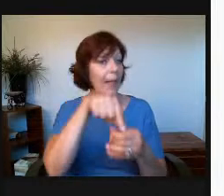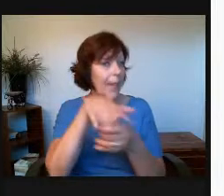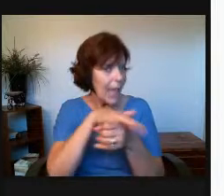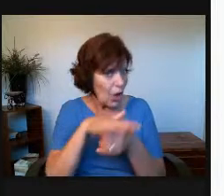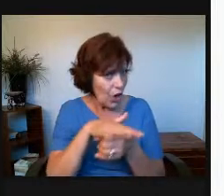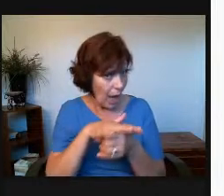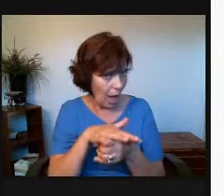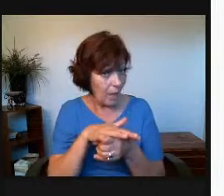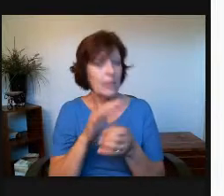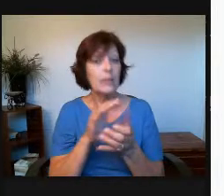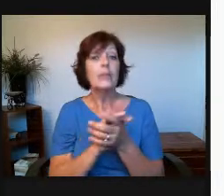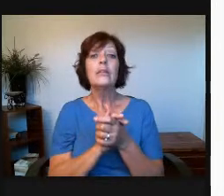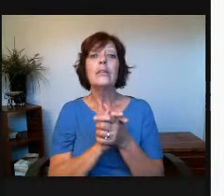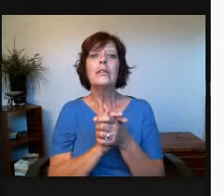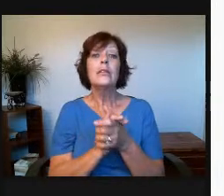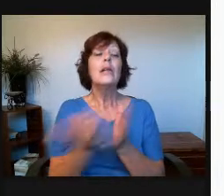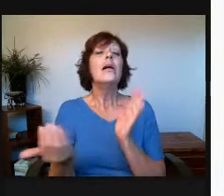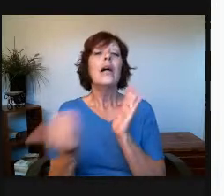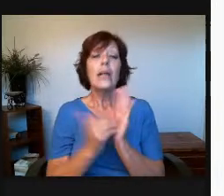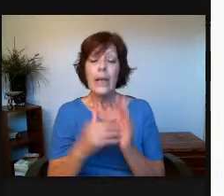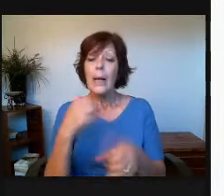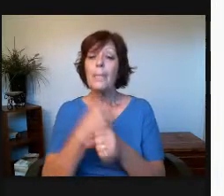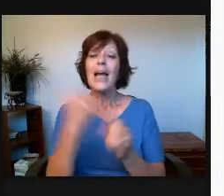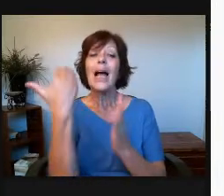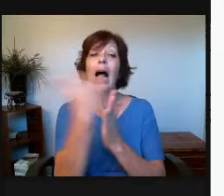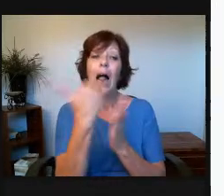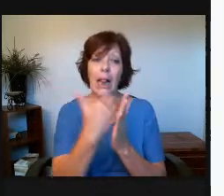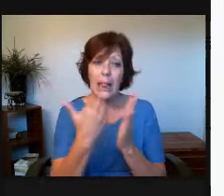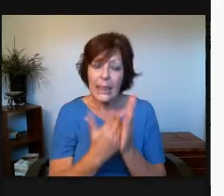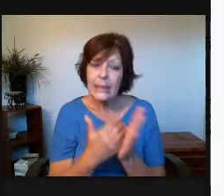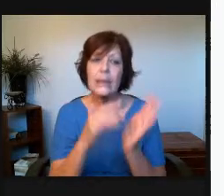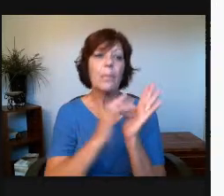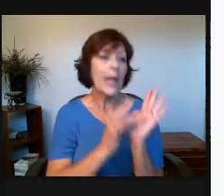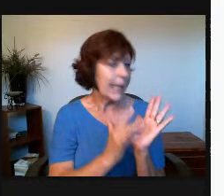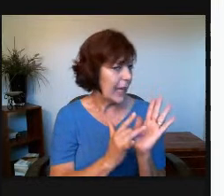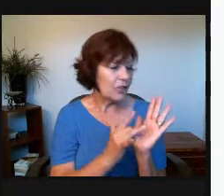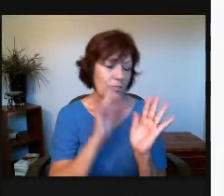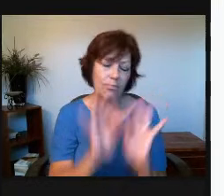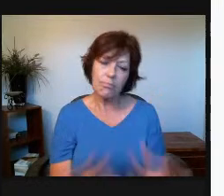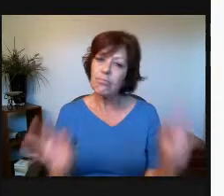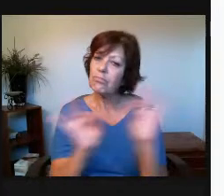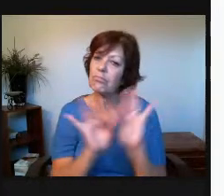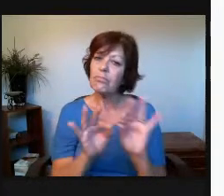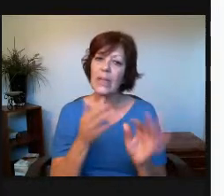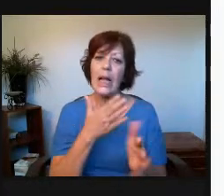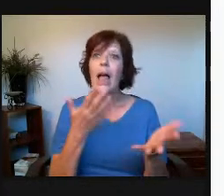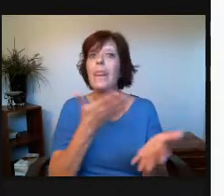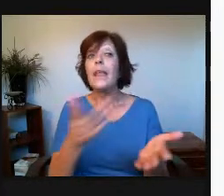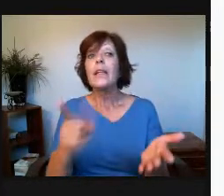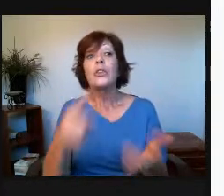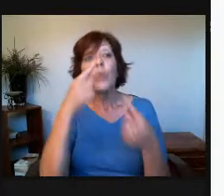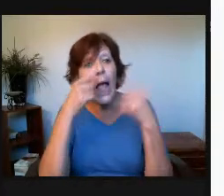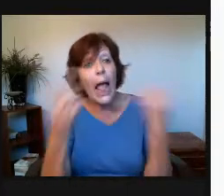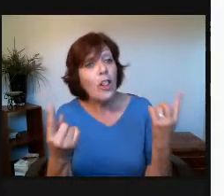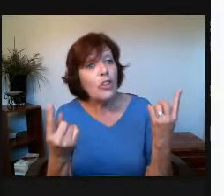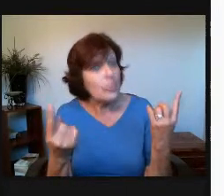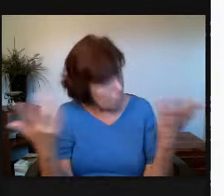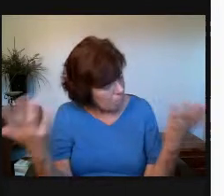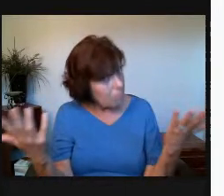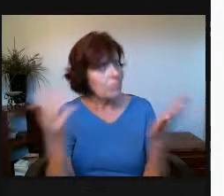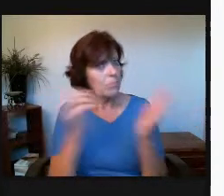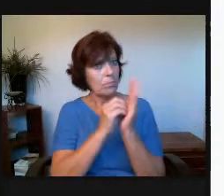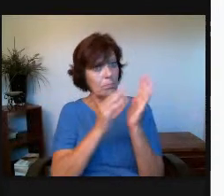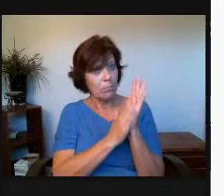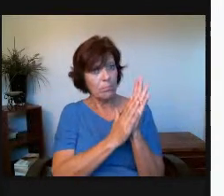about. Again, creating a list of medications or items that you may be allergic to. We want you